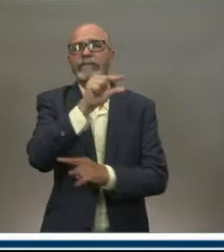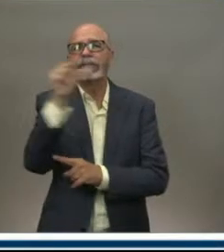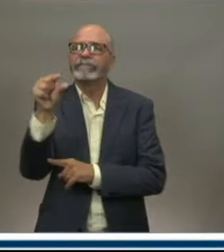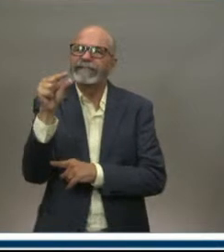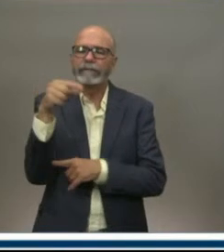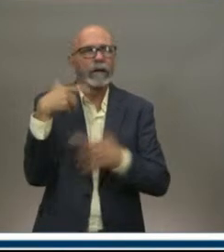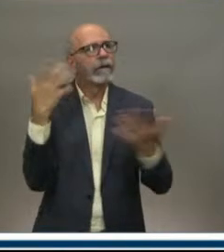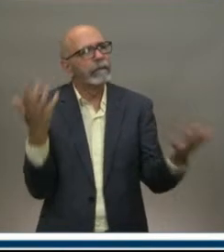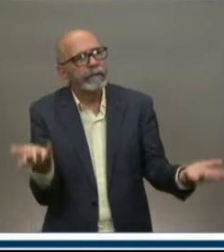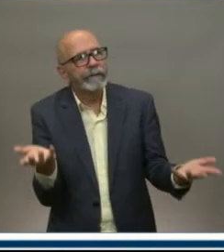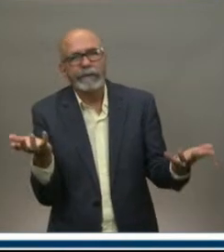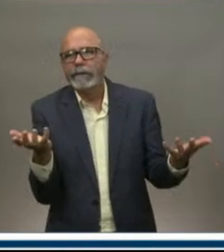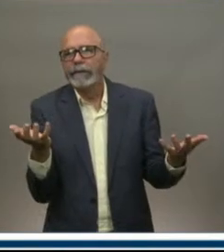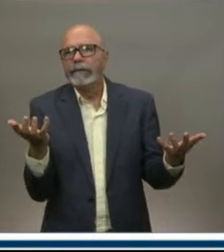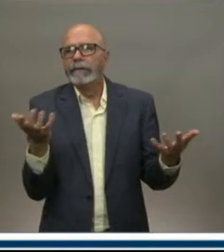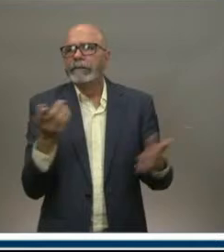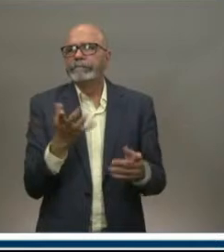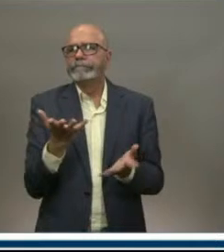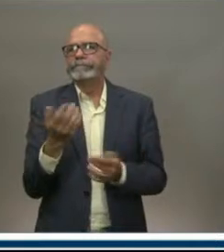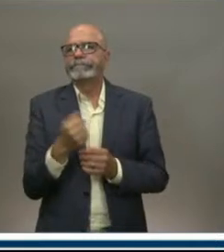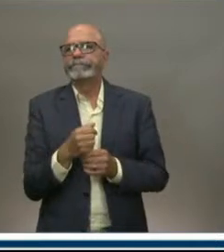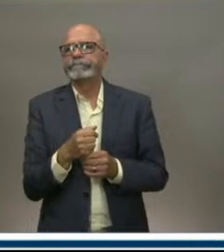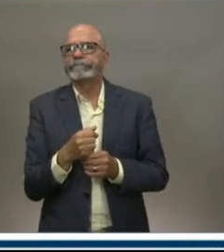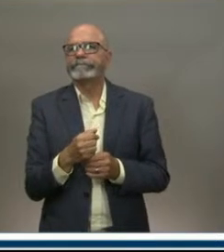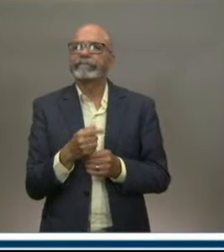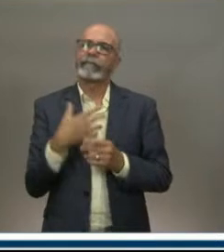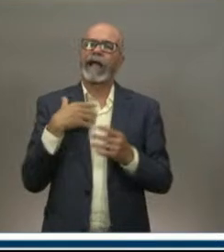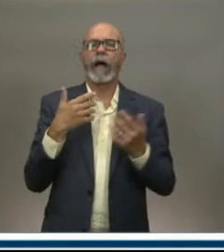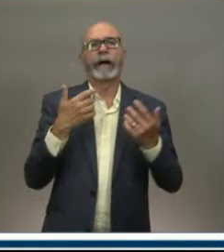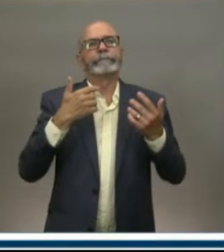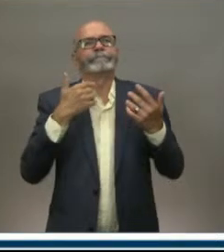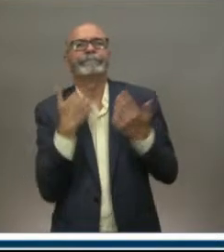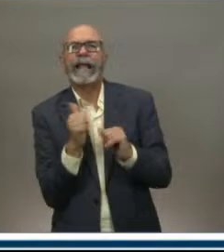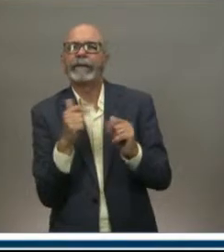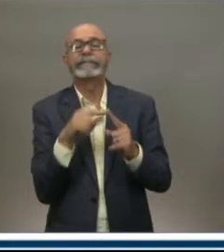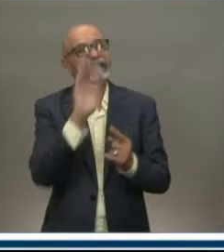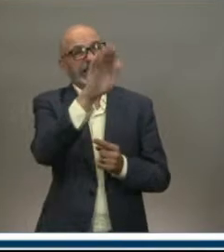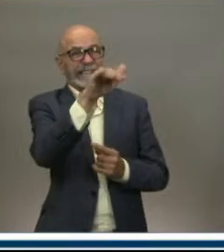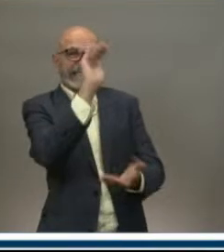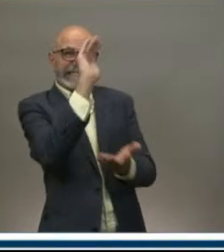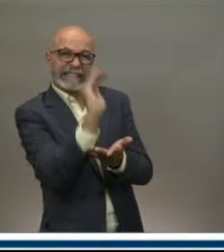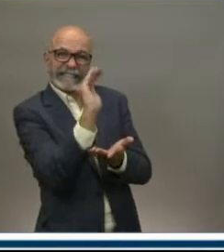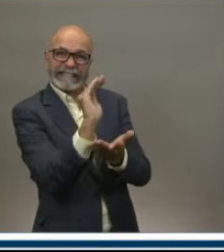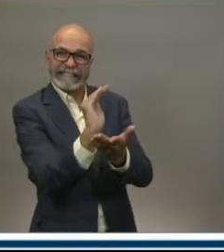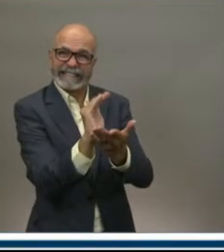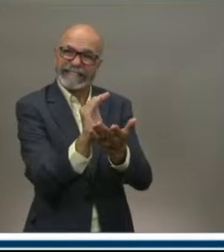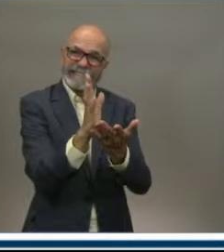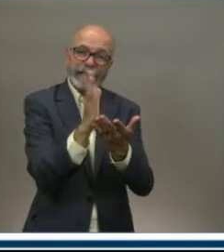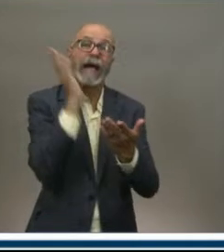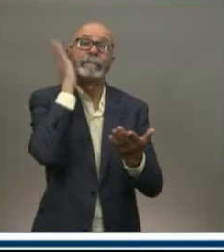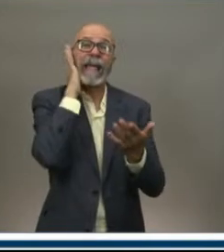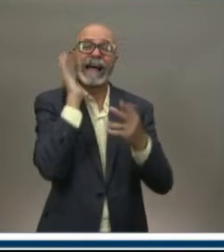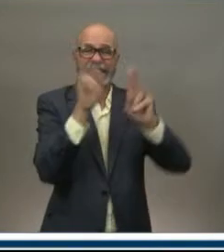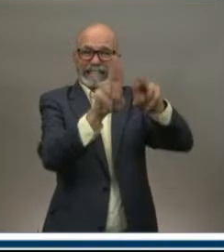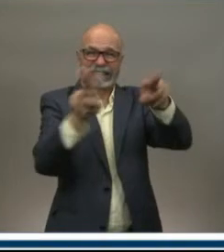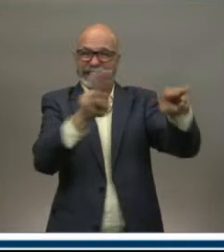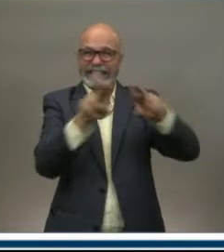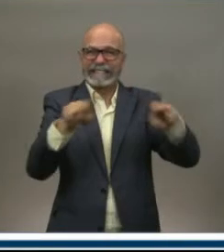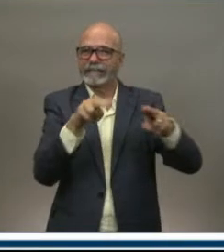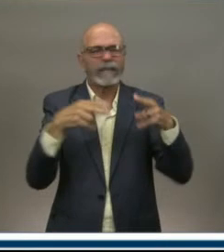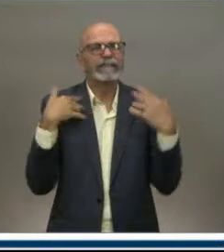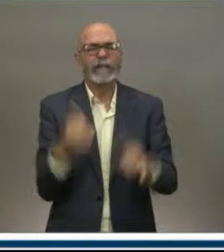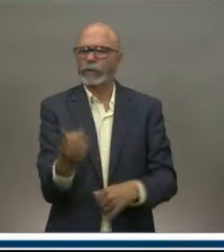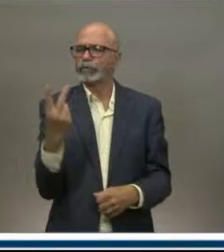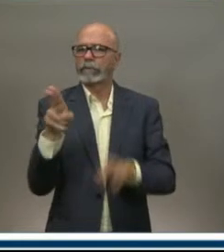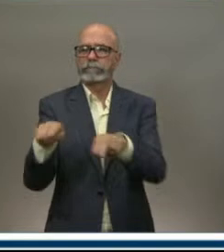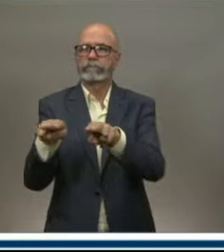the multiple residency rooms above two, but allowing a two beds to continue. I'm wondering, is that based